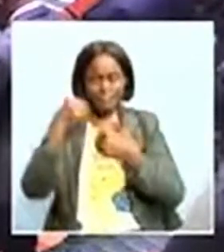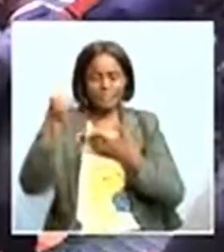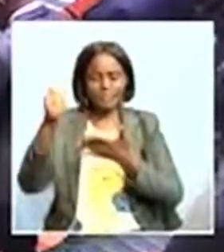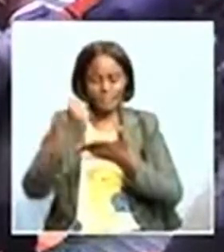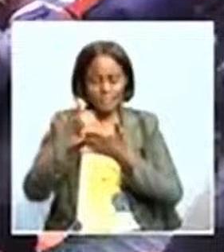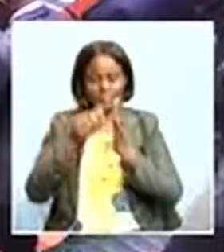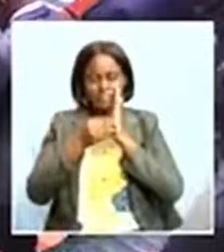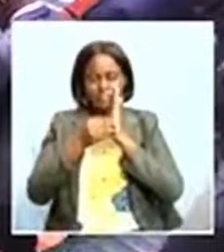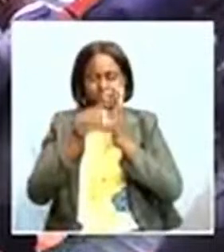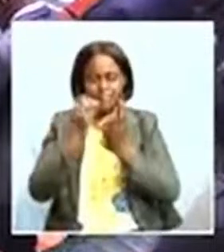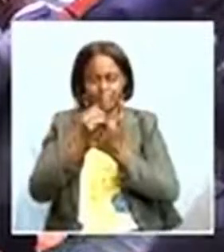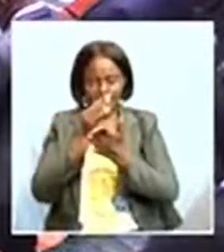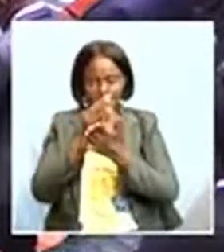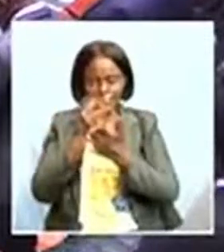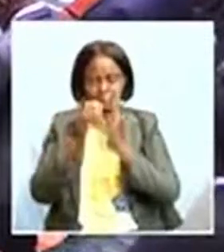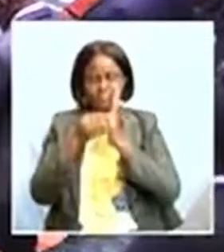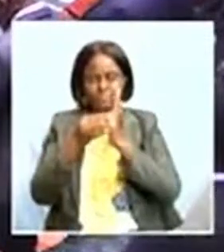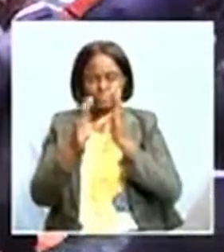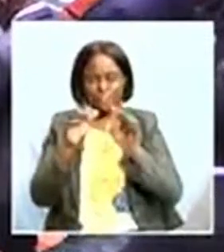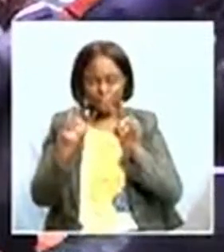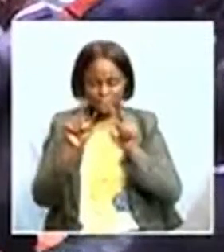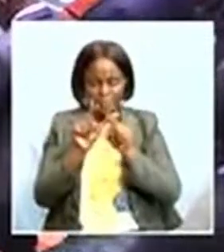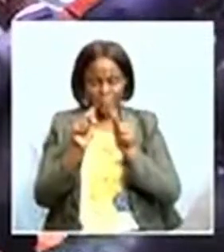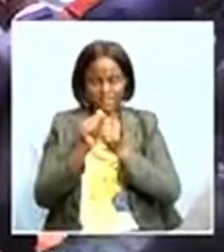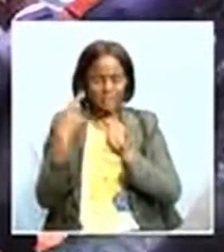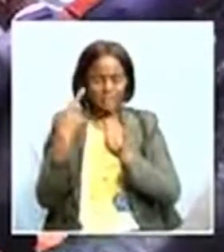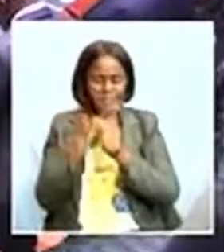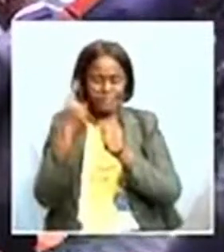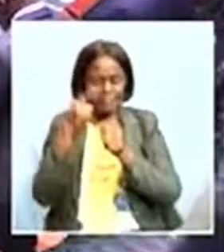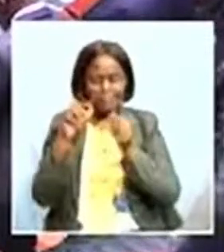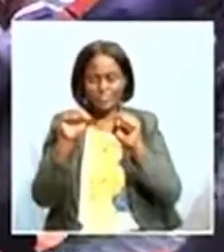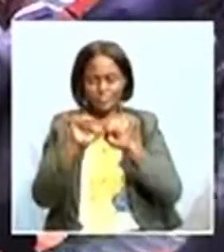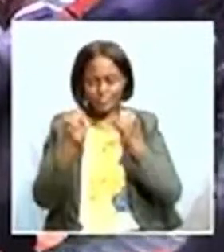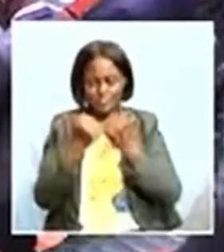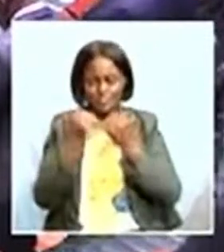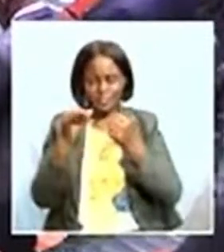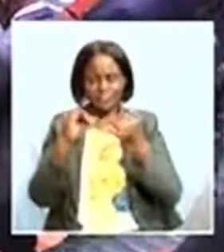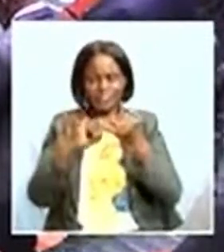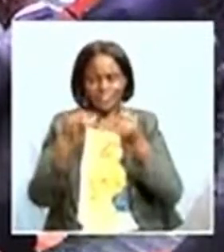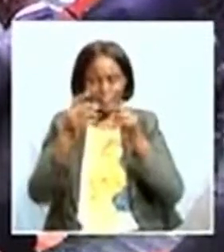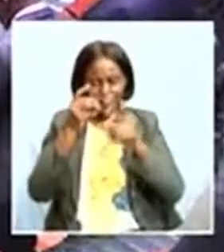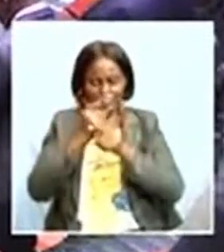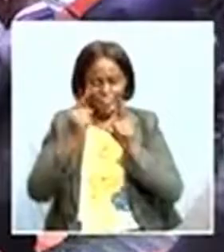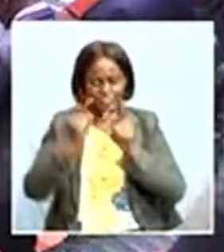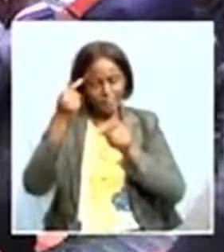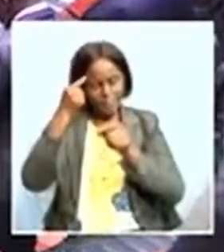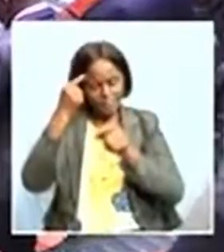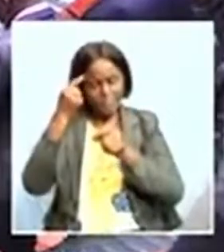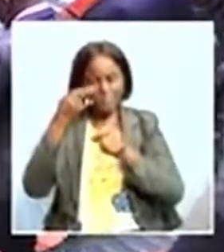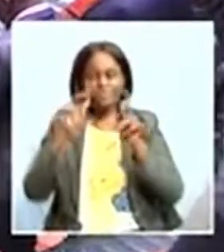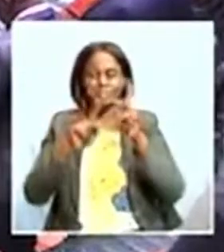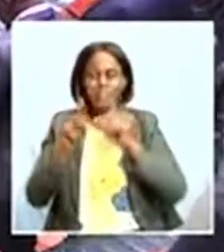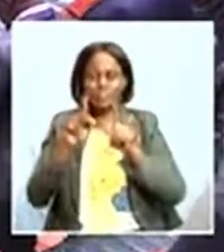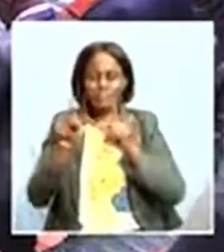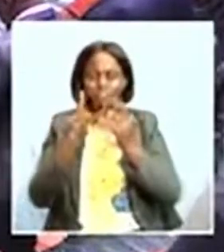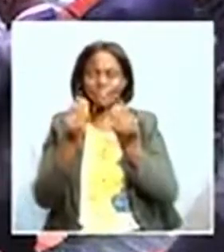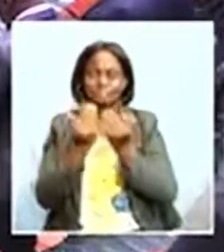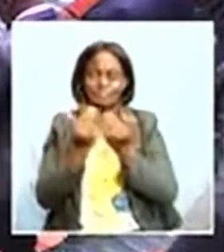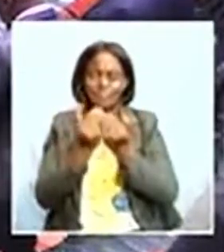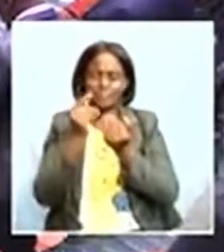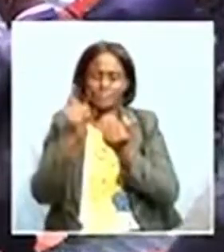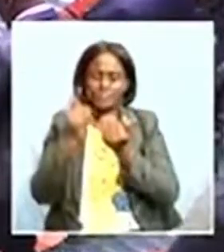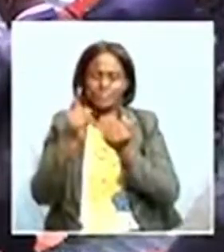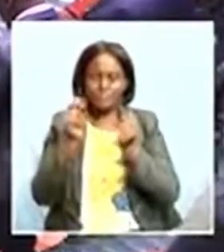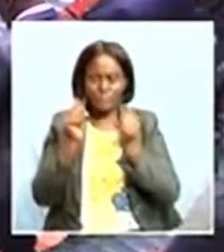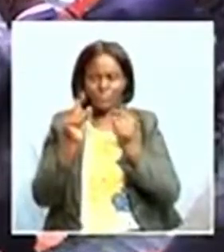has appointed the offices of leaders and parliaments for the welfare of society and the just government of the people, we